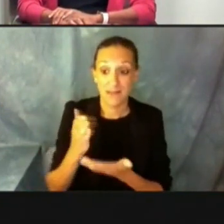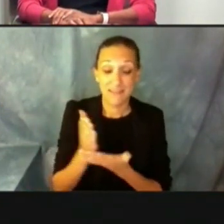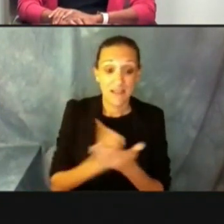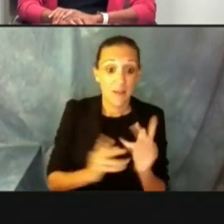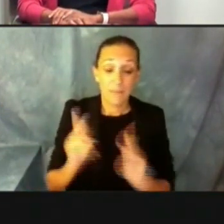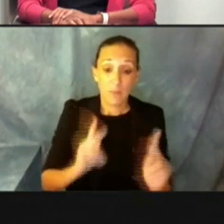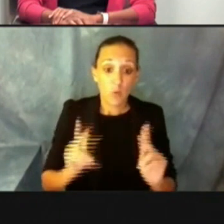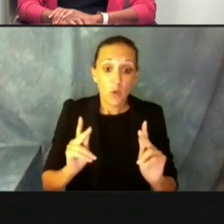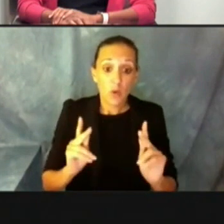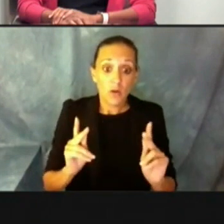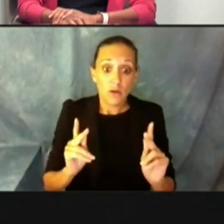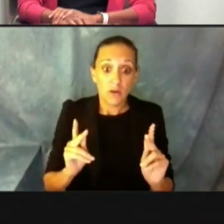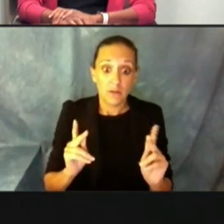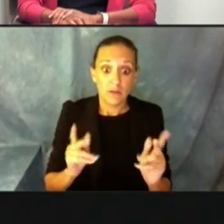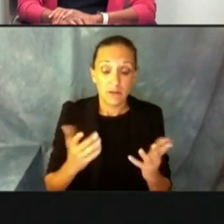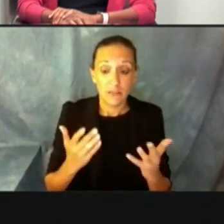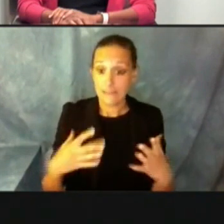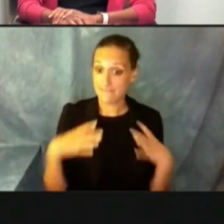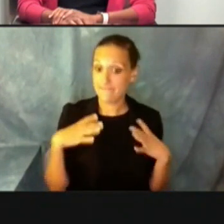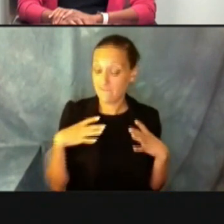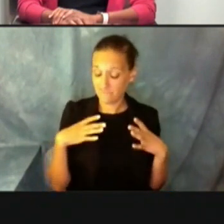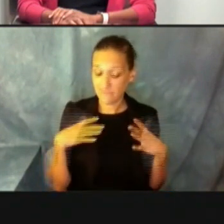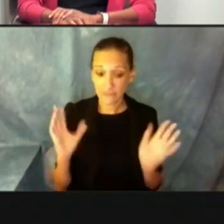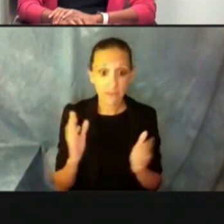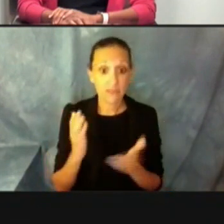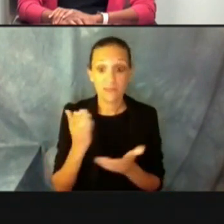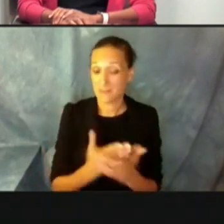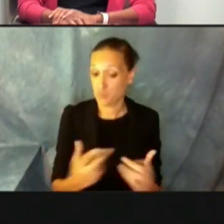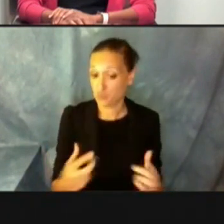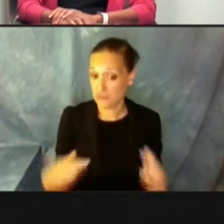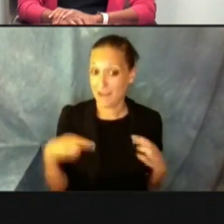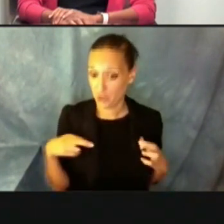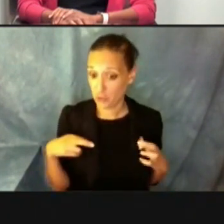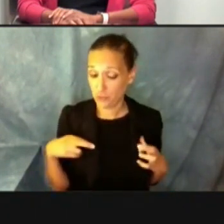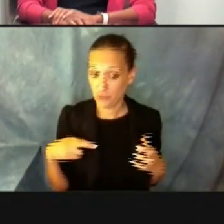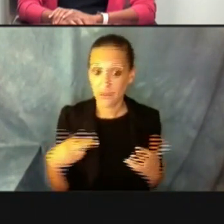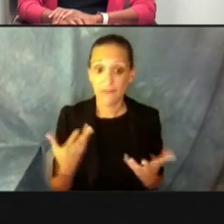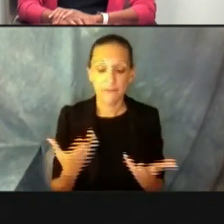have taken leave, some have retired.